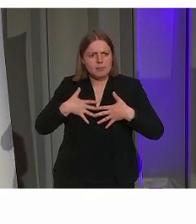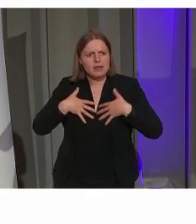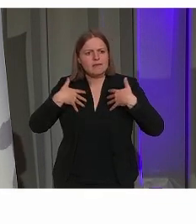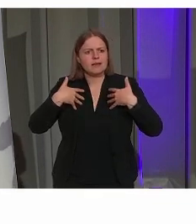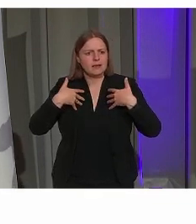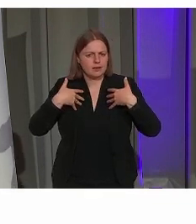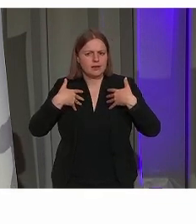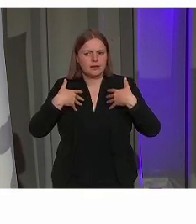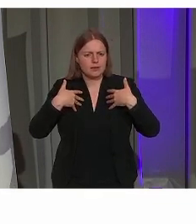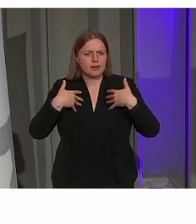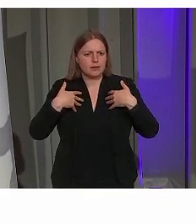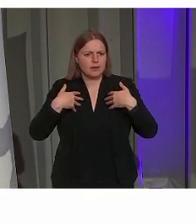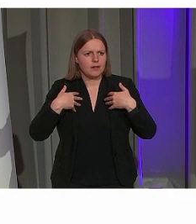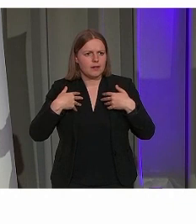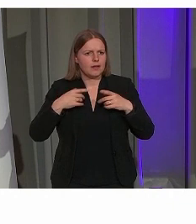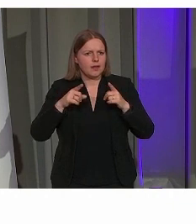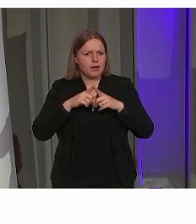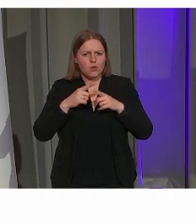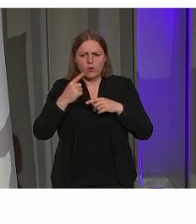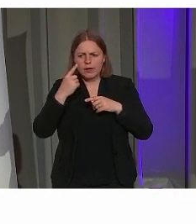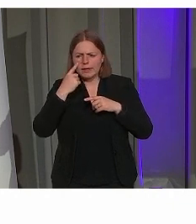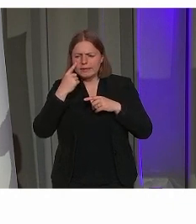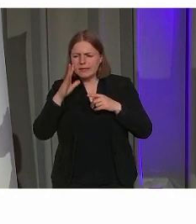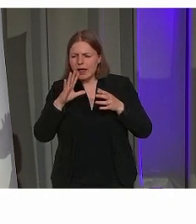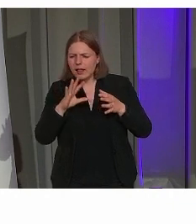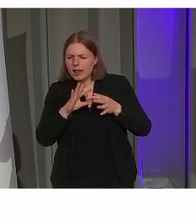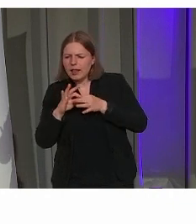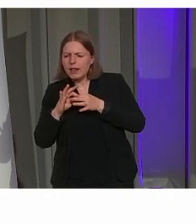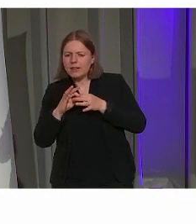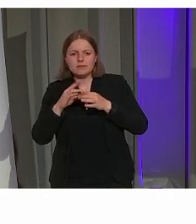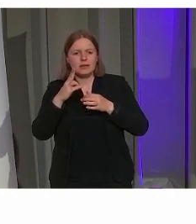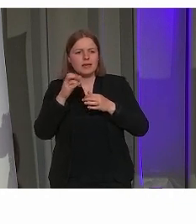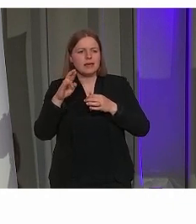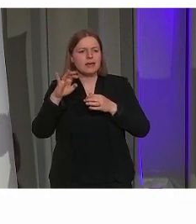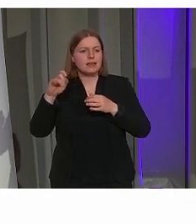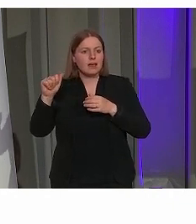also working regarding accessible linking.